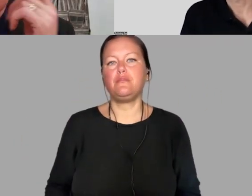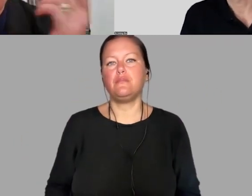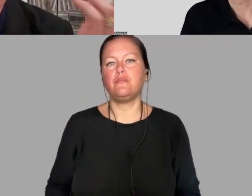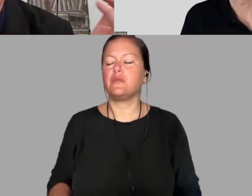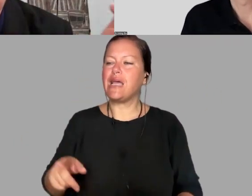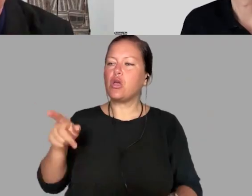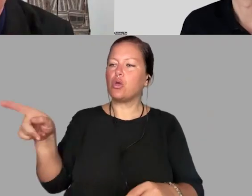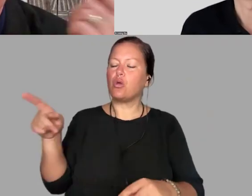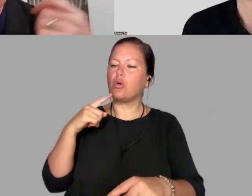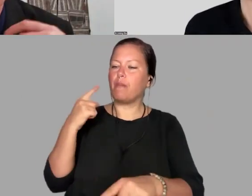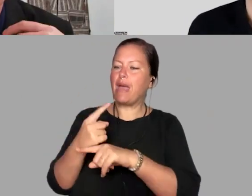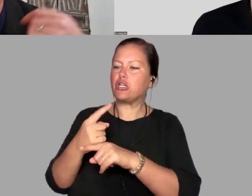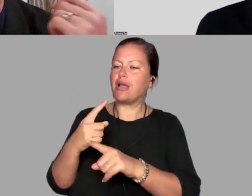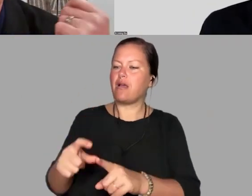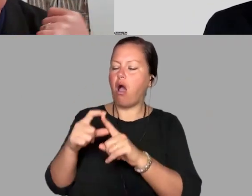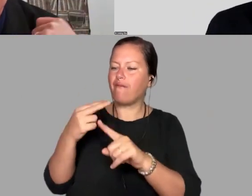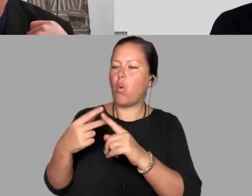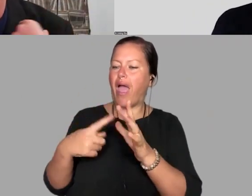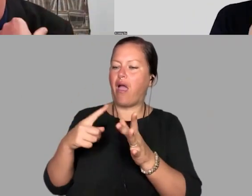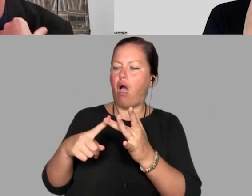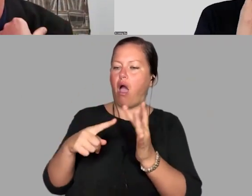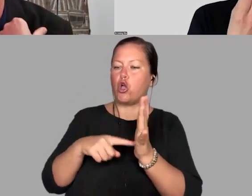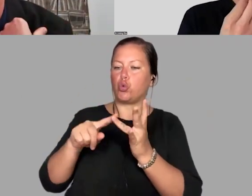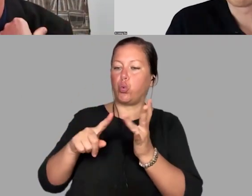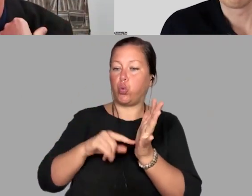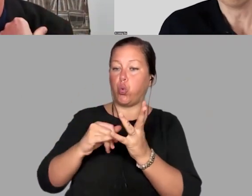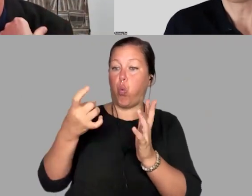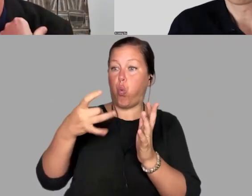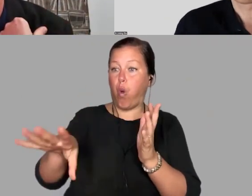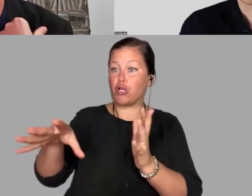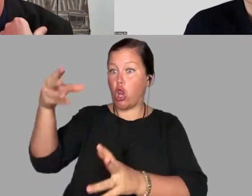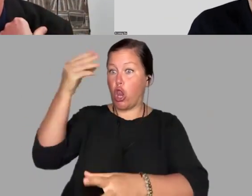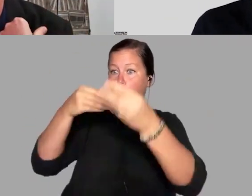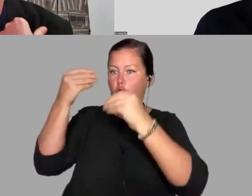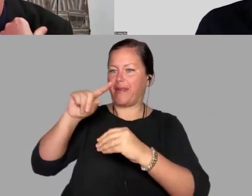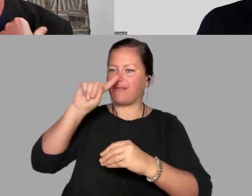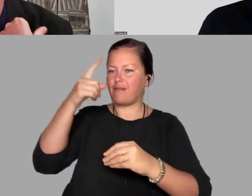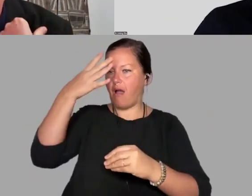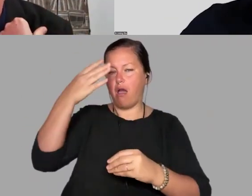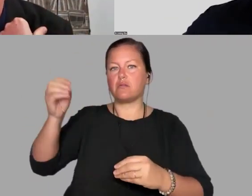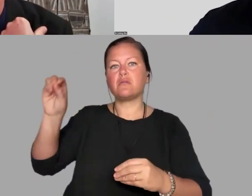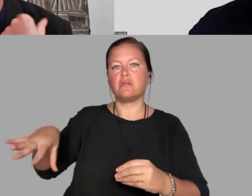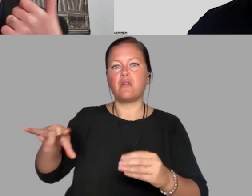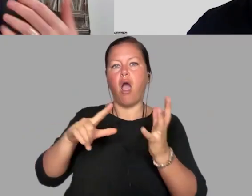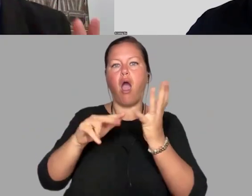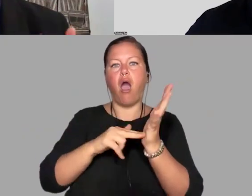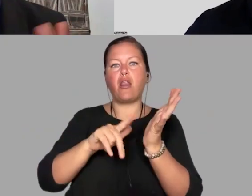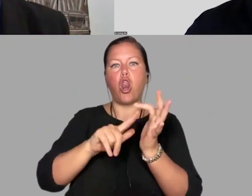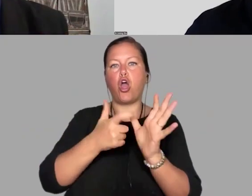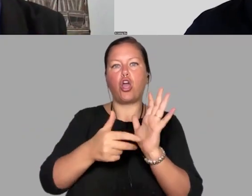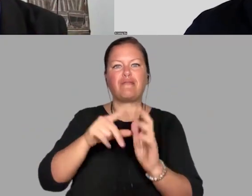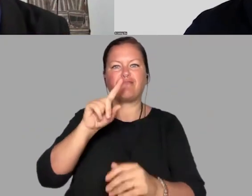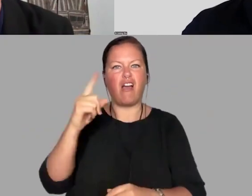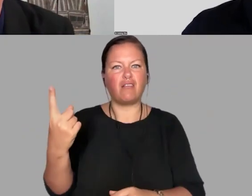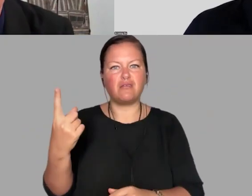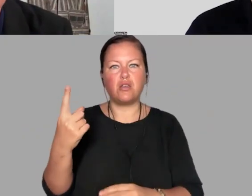it's difficult for AI tools to unlearn content. So does this mean that there's a closing